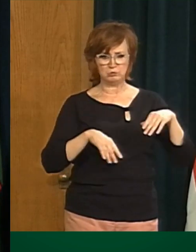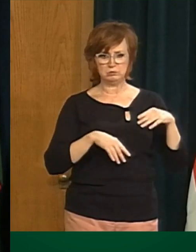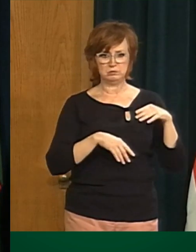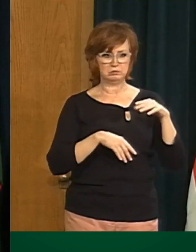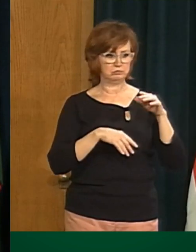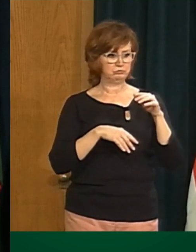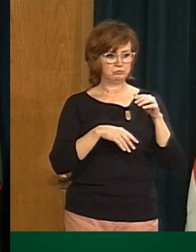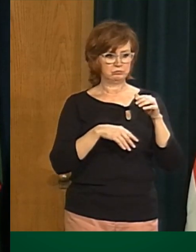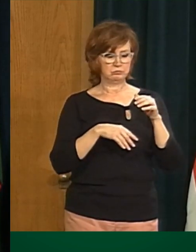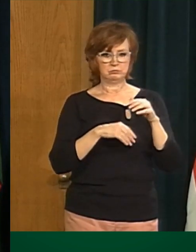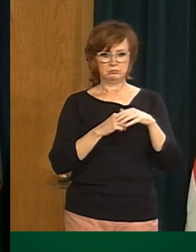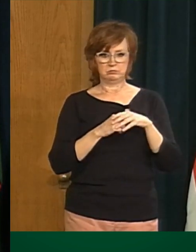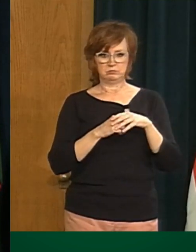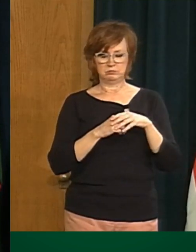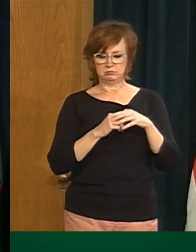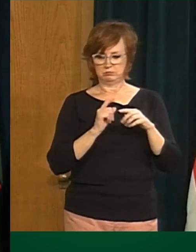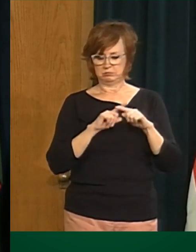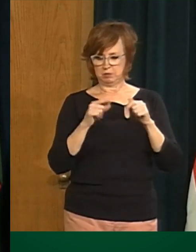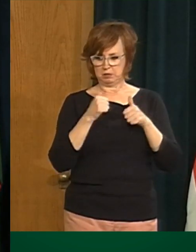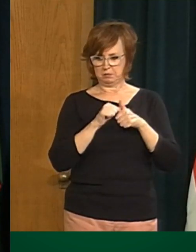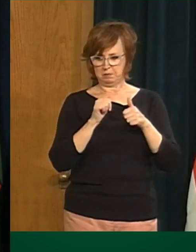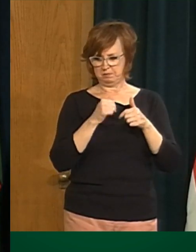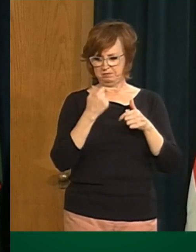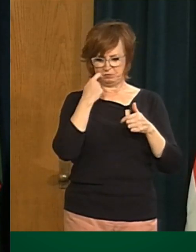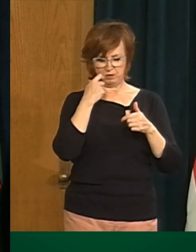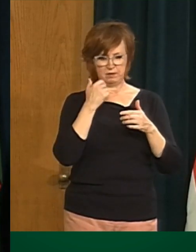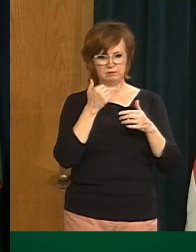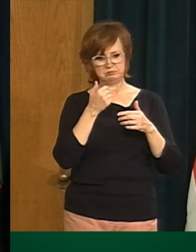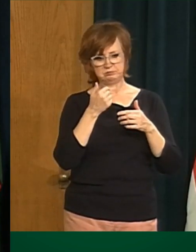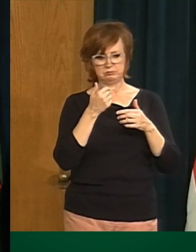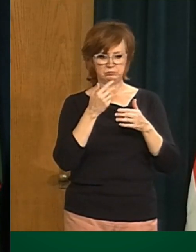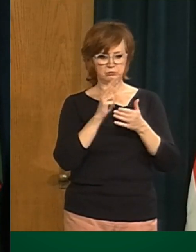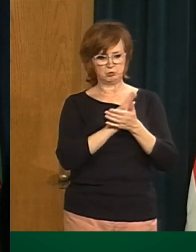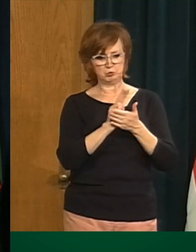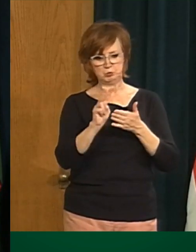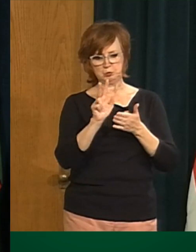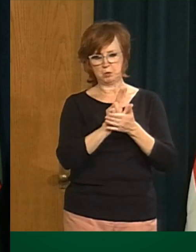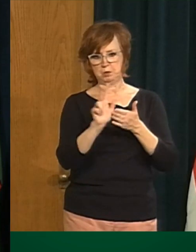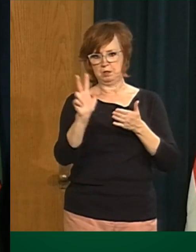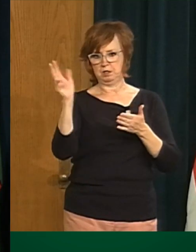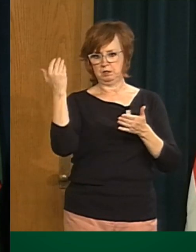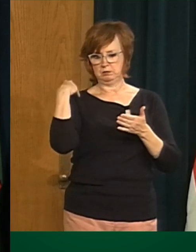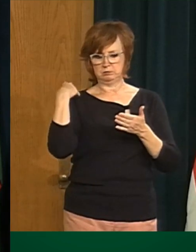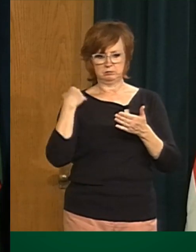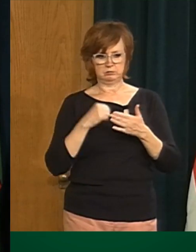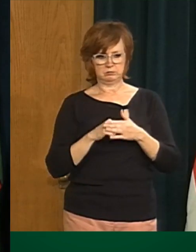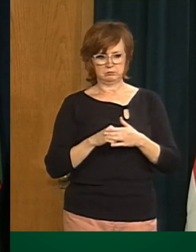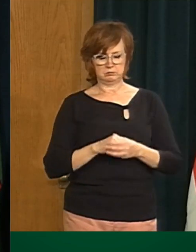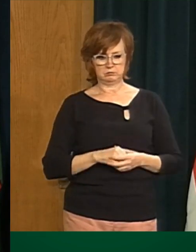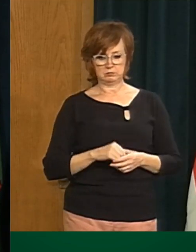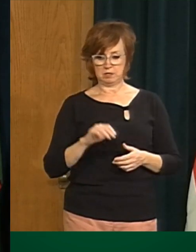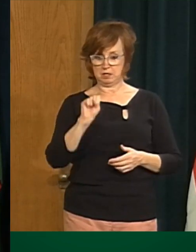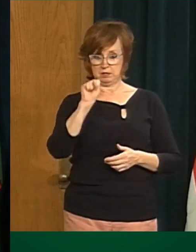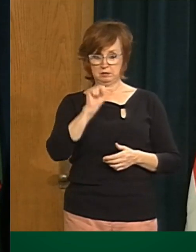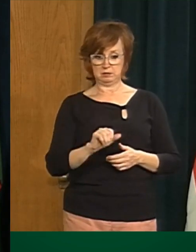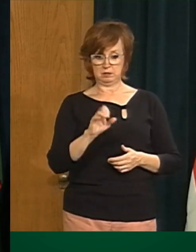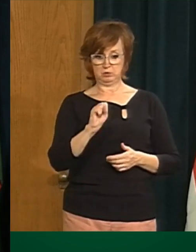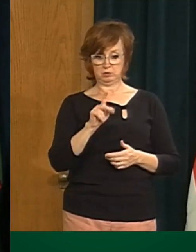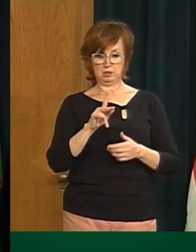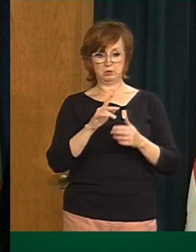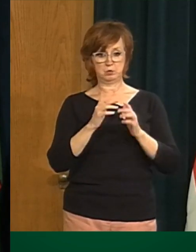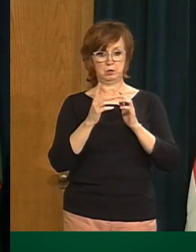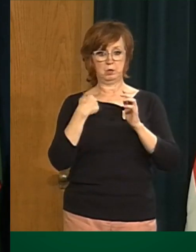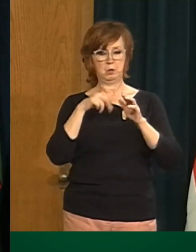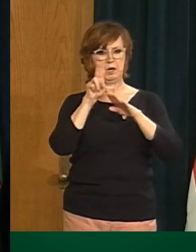albeit it was physical distancing was starting to become commonplace in many places throughout the southern areas of the province.